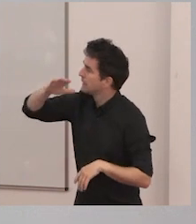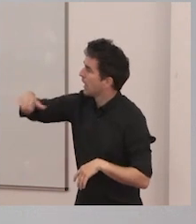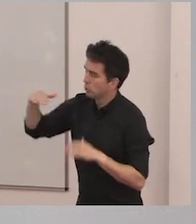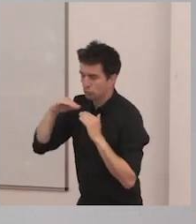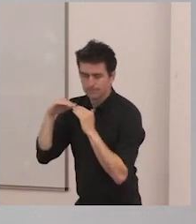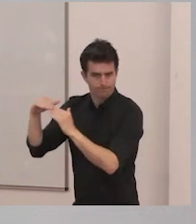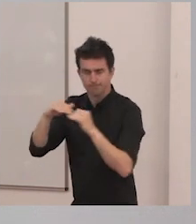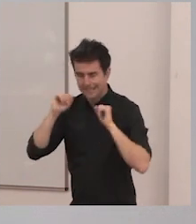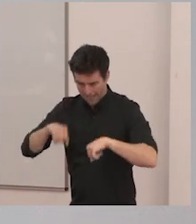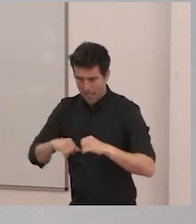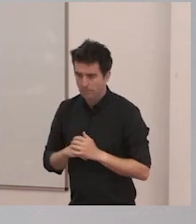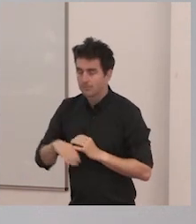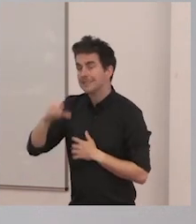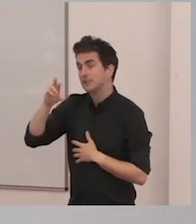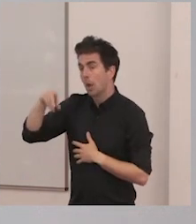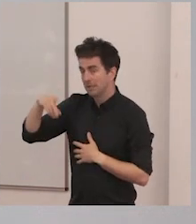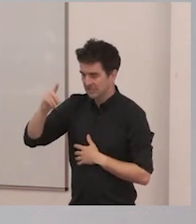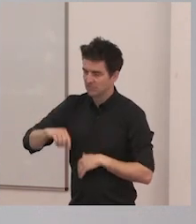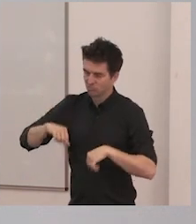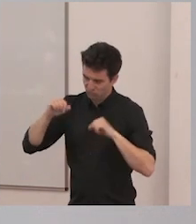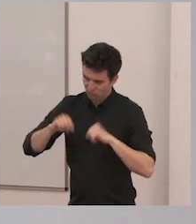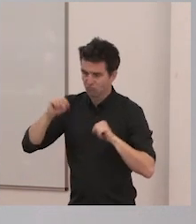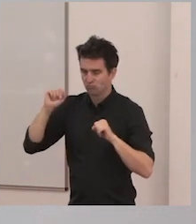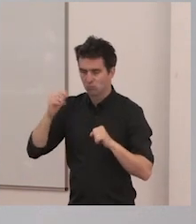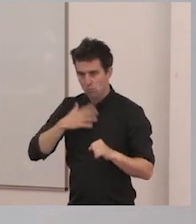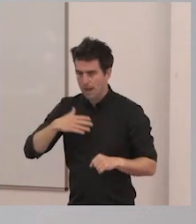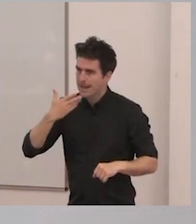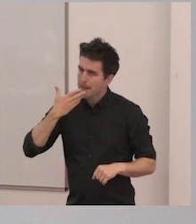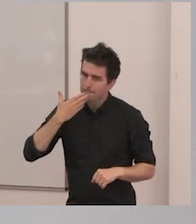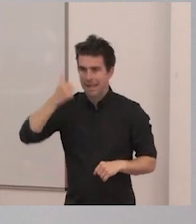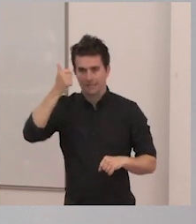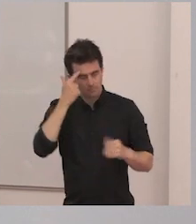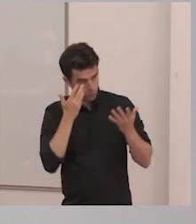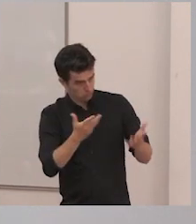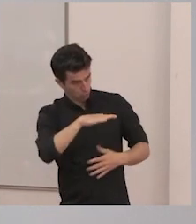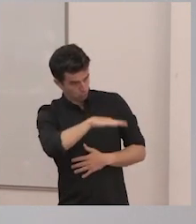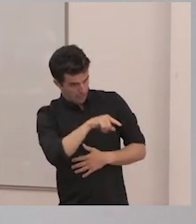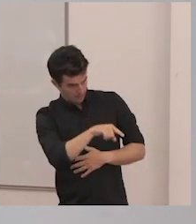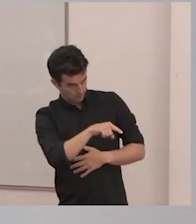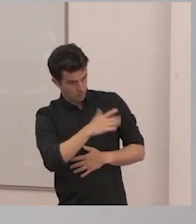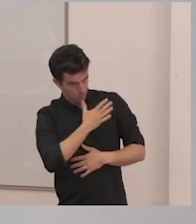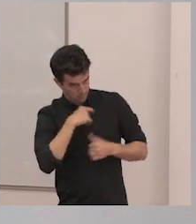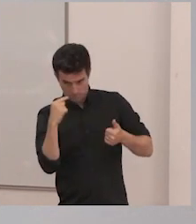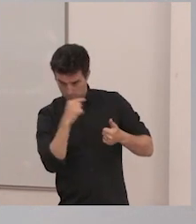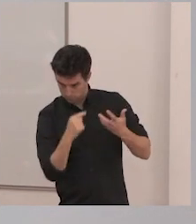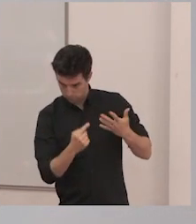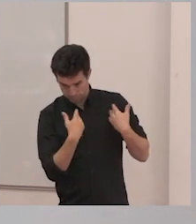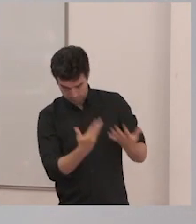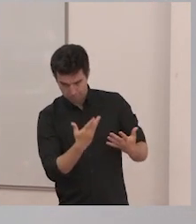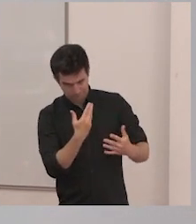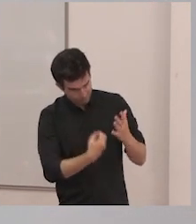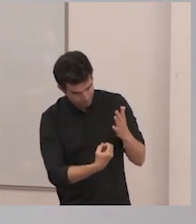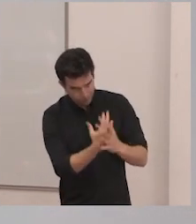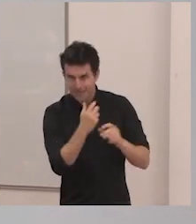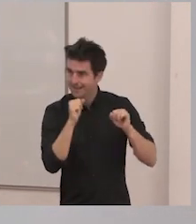of children and overlays this with a will and preference standard and the requirement